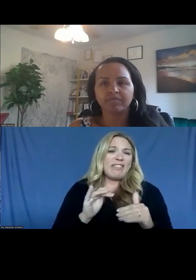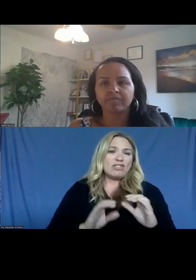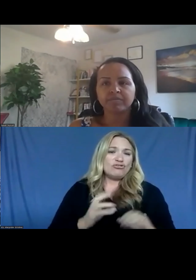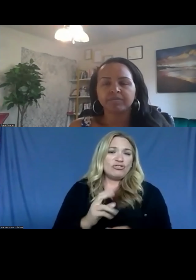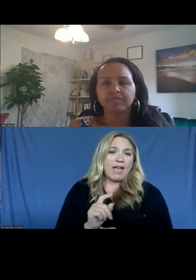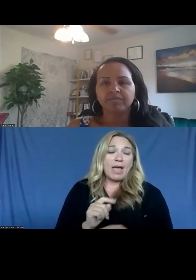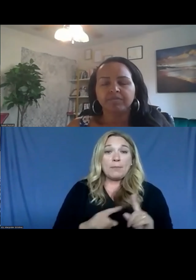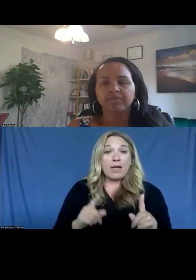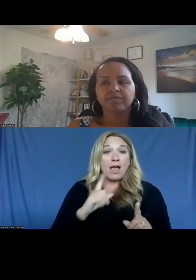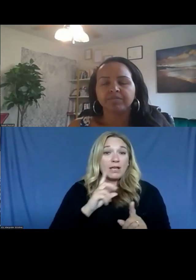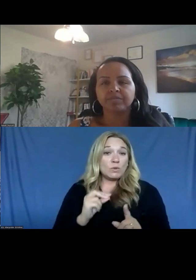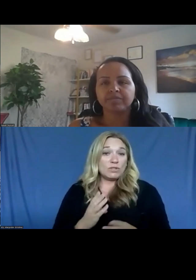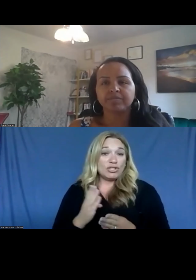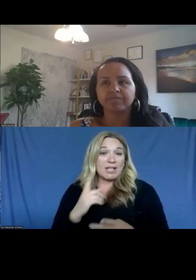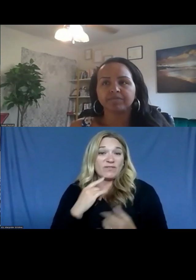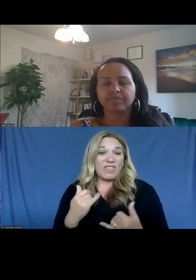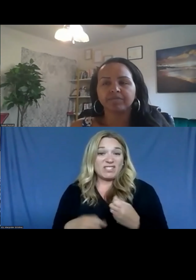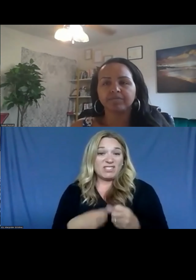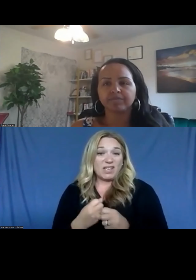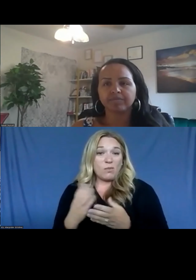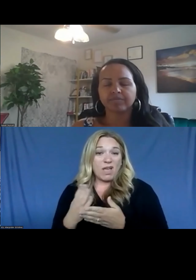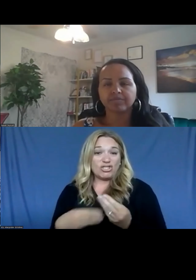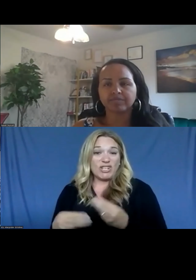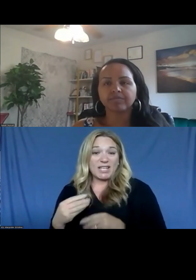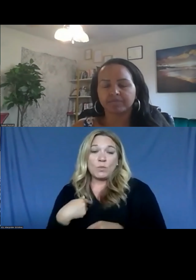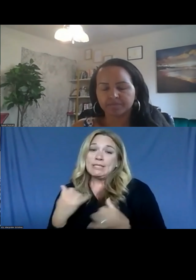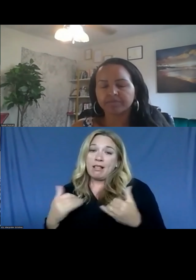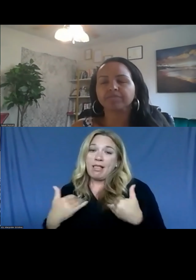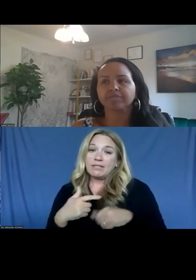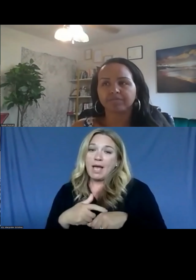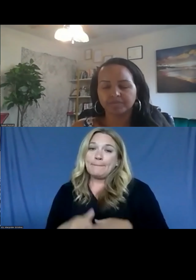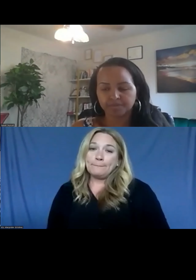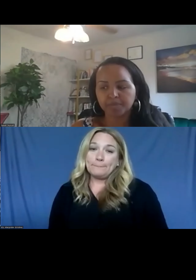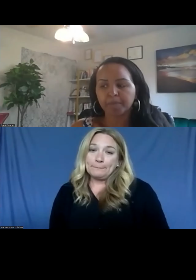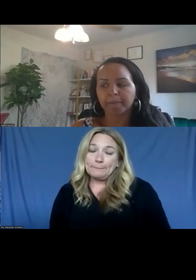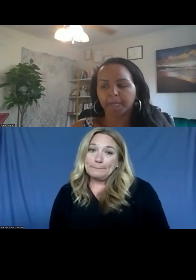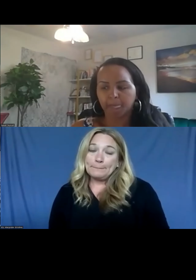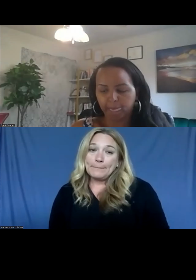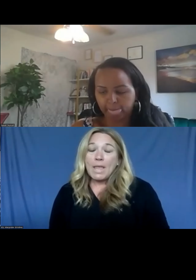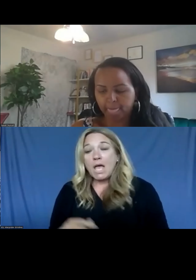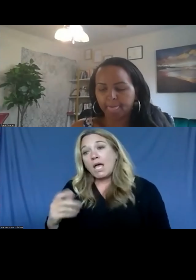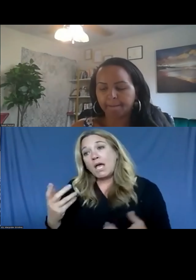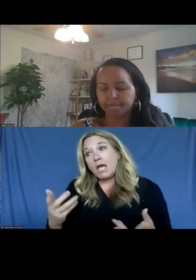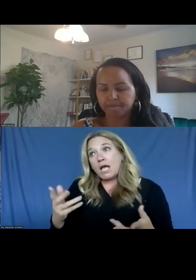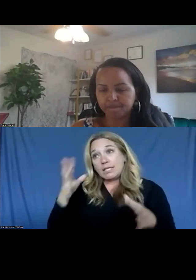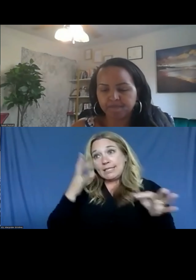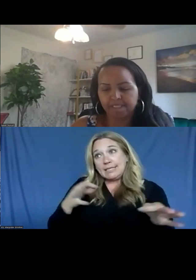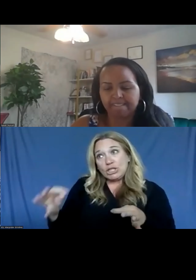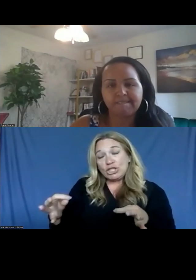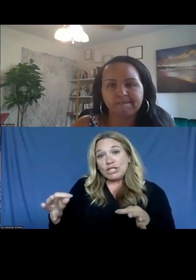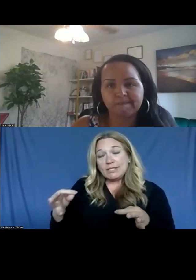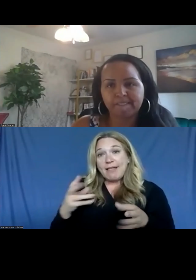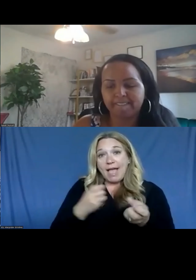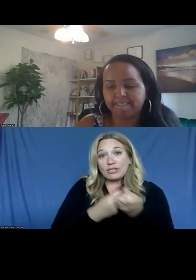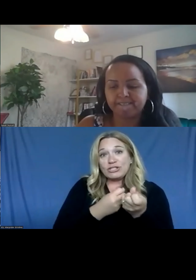this budget year, there is still time. So the decisions, I think advocacy should be directed towards